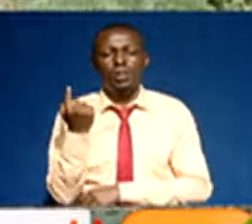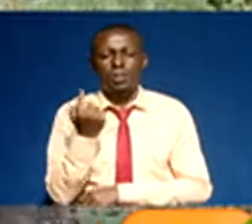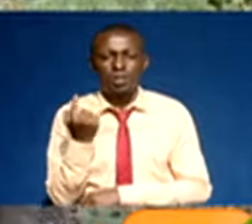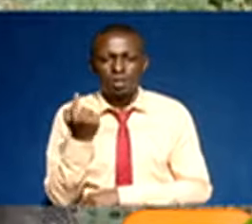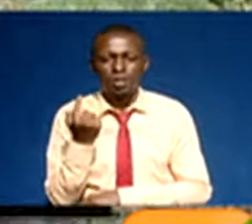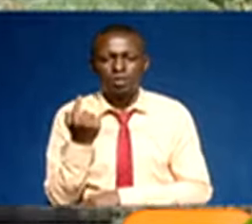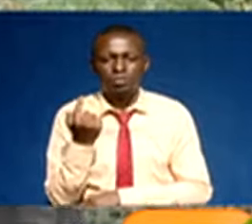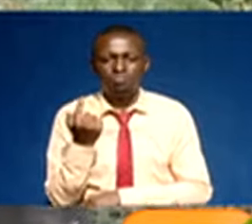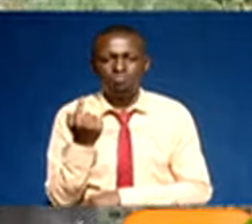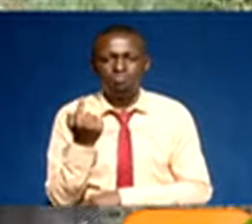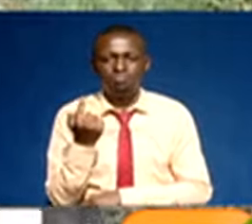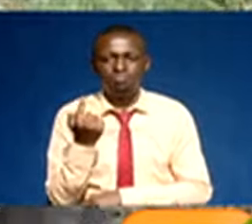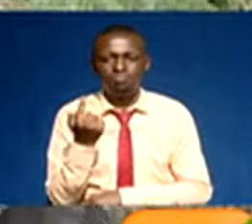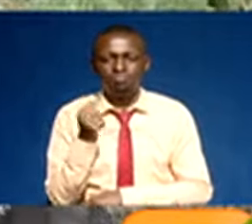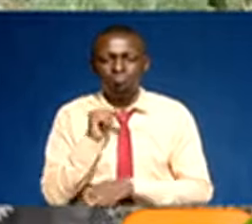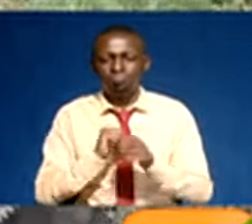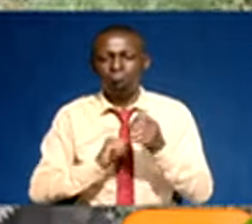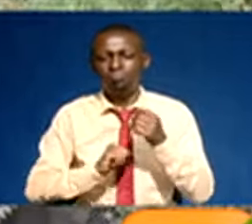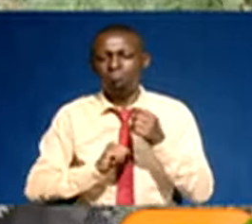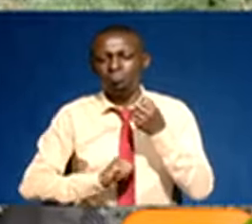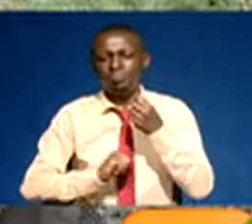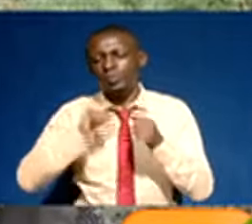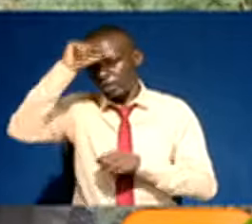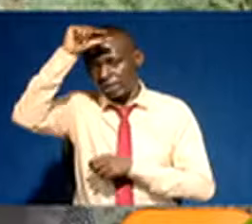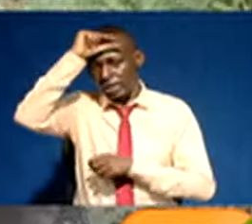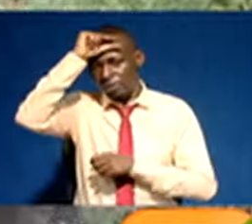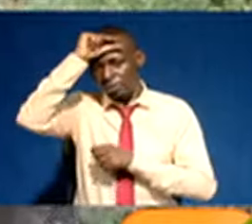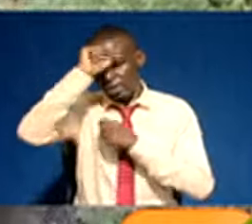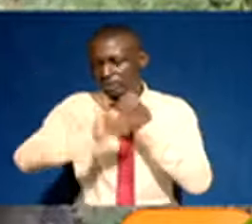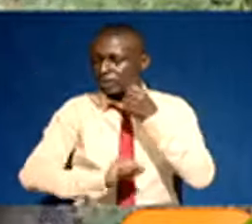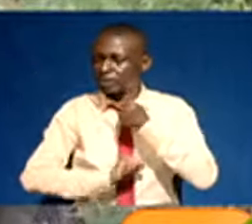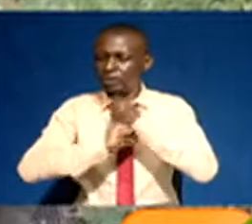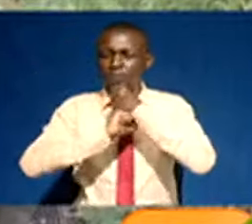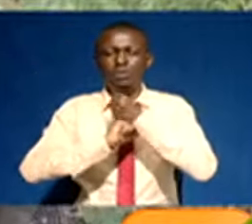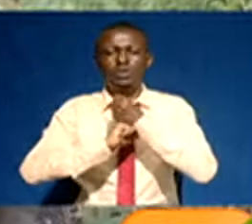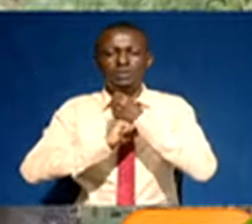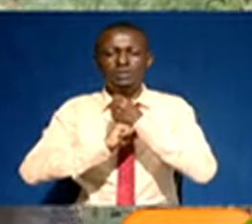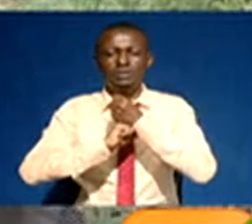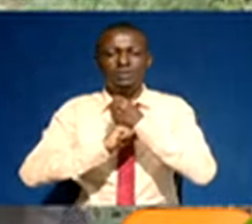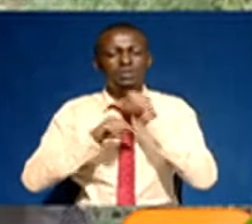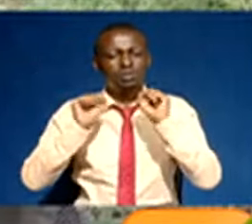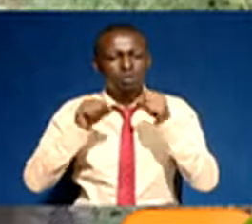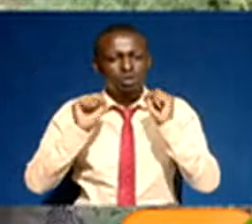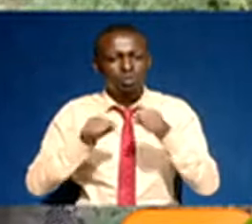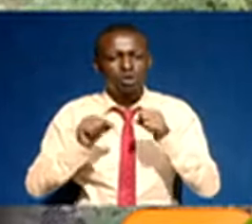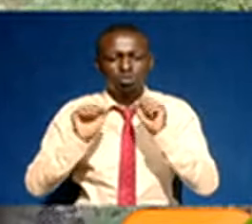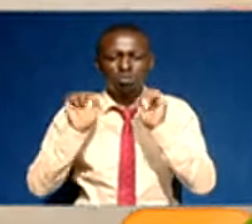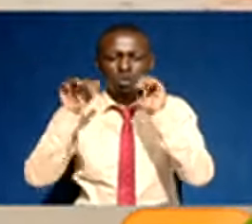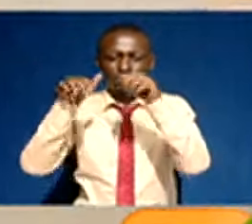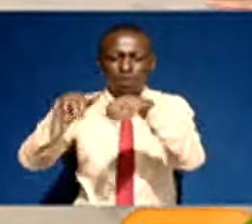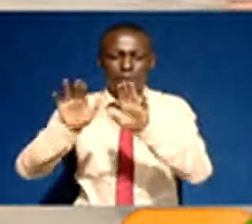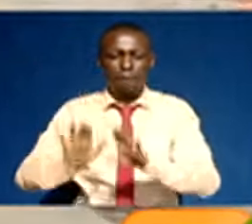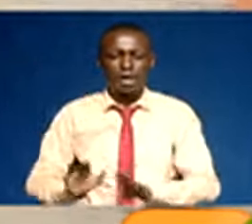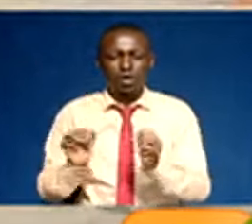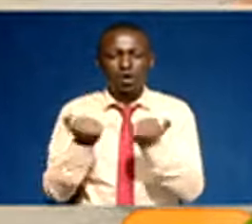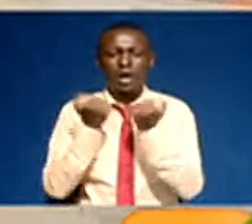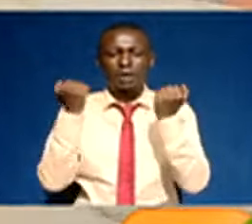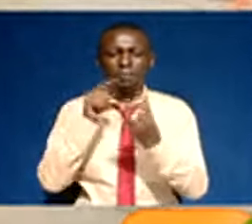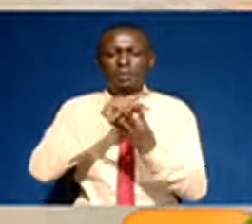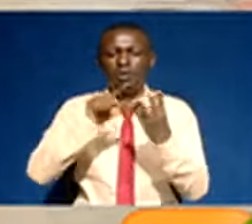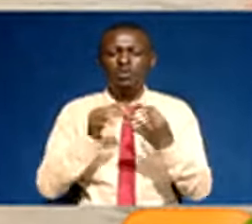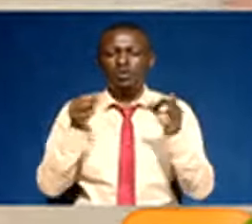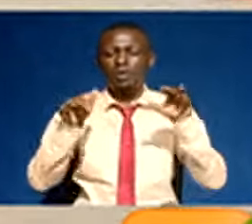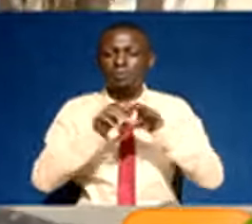kwa serikali watupatie nguvu hii kazi iwezekane kufanyika. The four family members